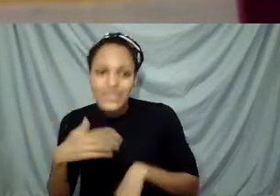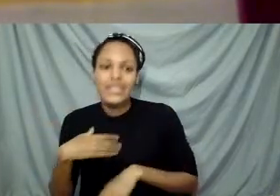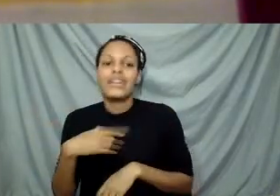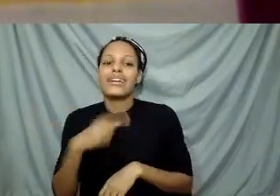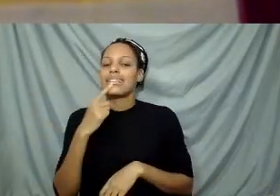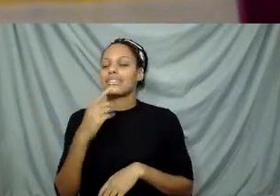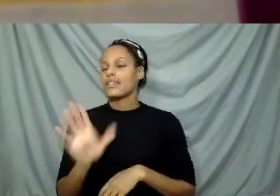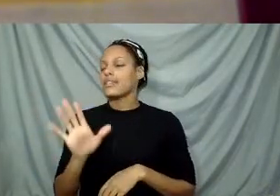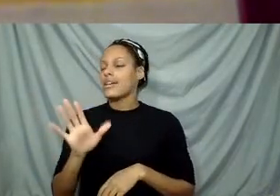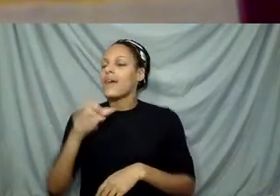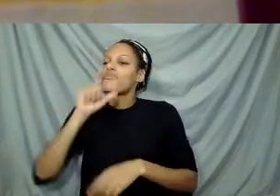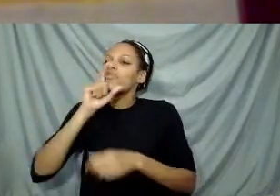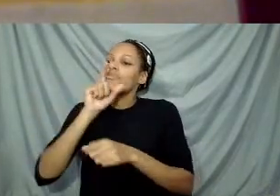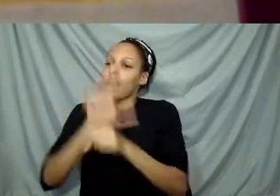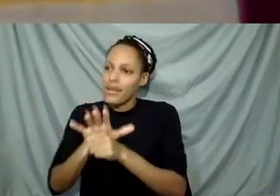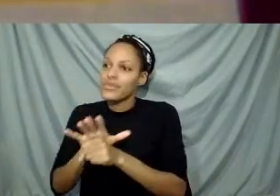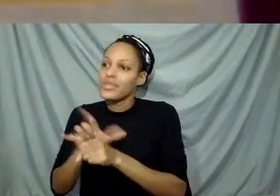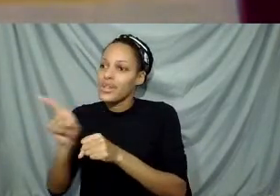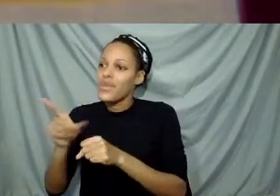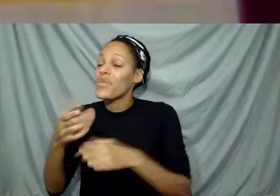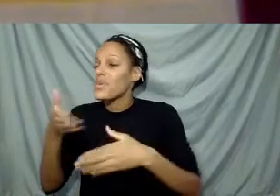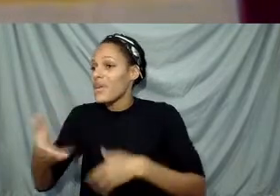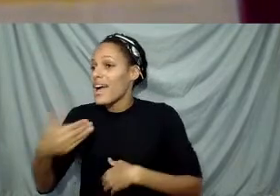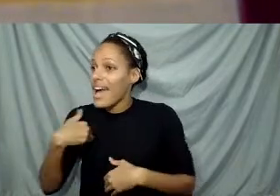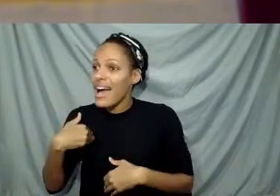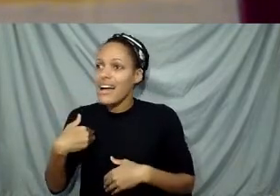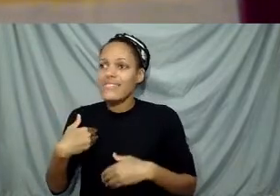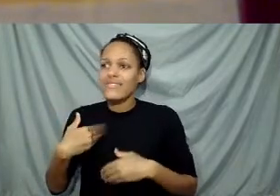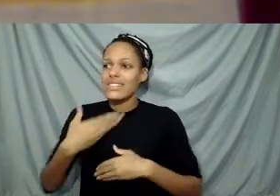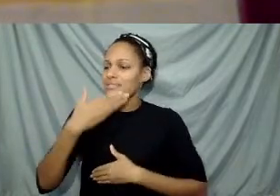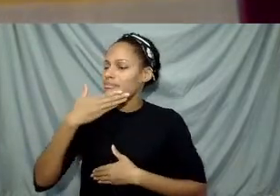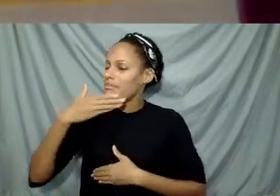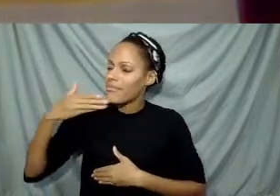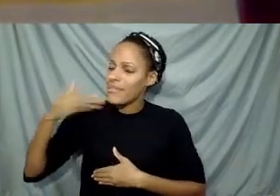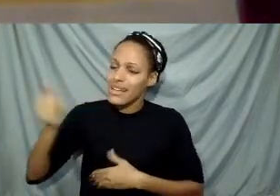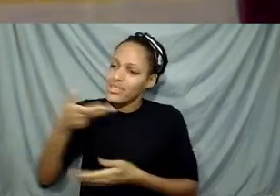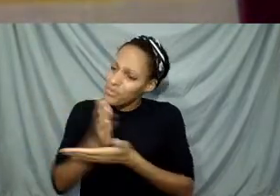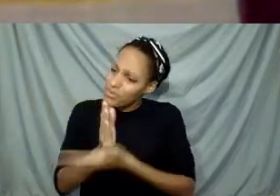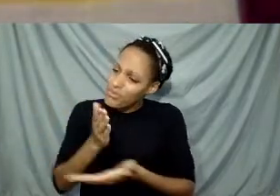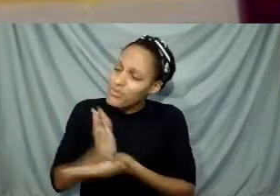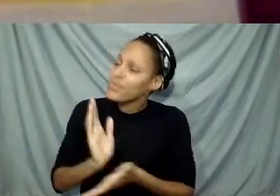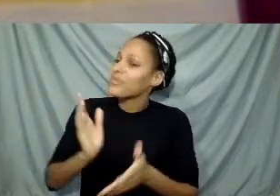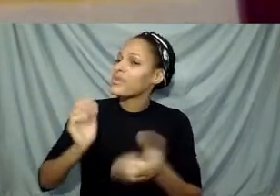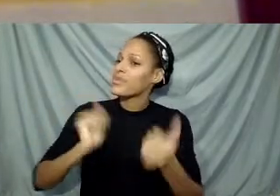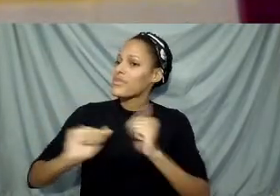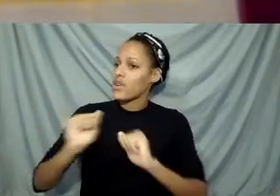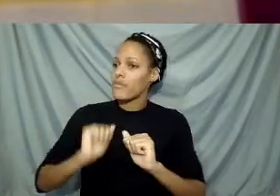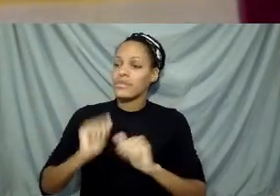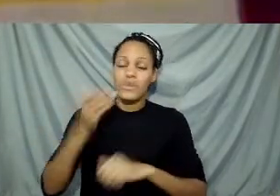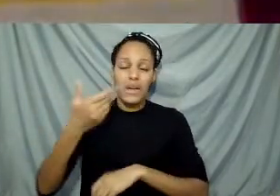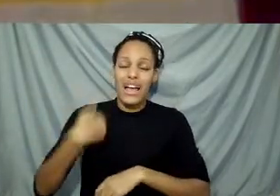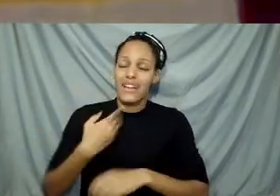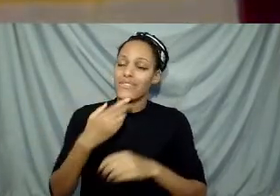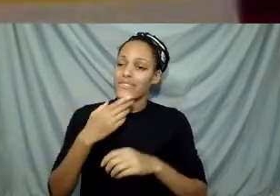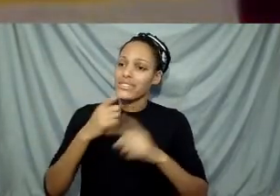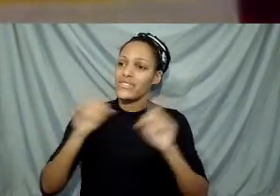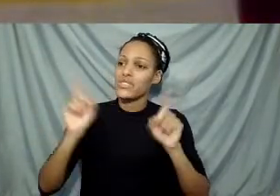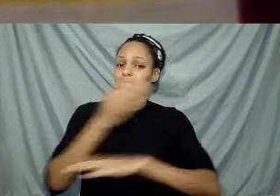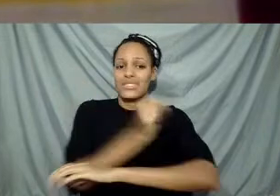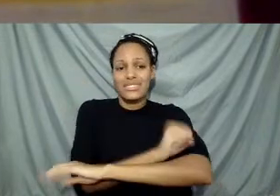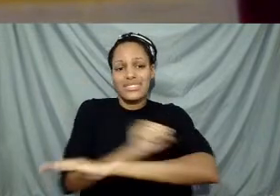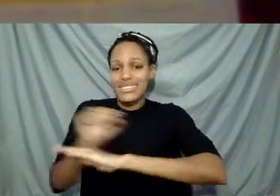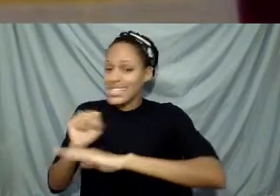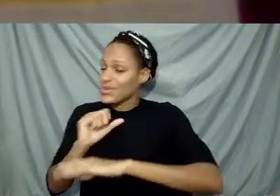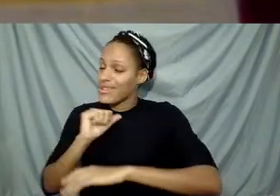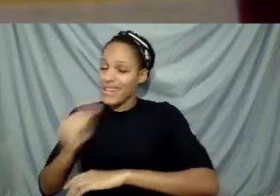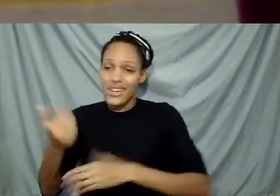have a proper performance one day. We're going to be on a fierce, fabulous stage one day. We are going to not ever do this type